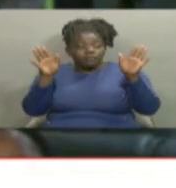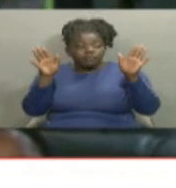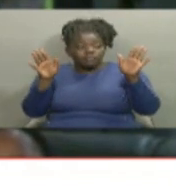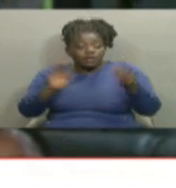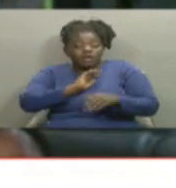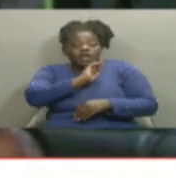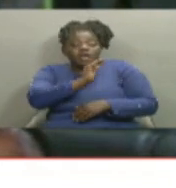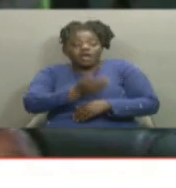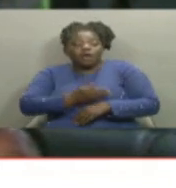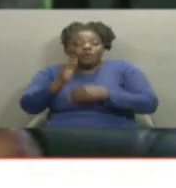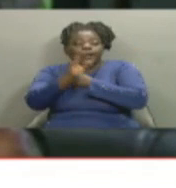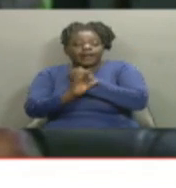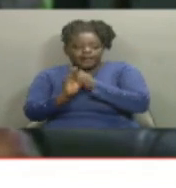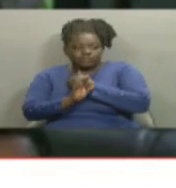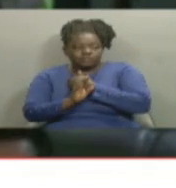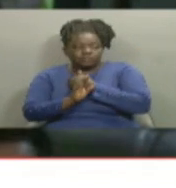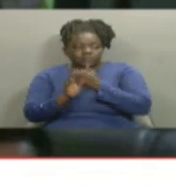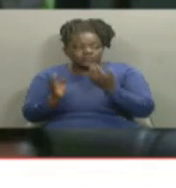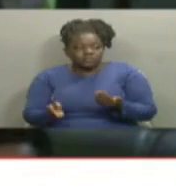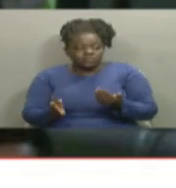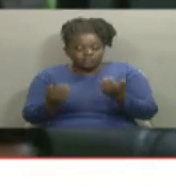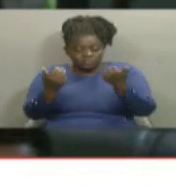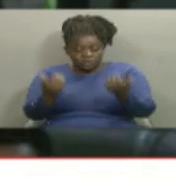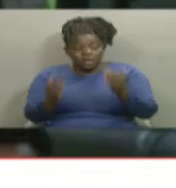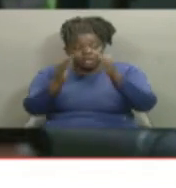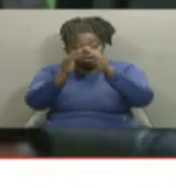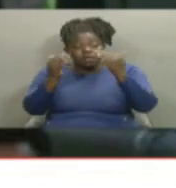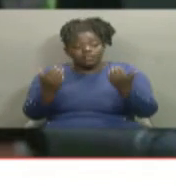our country is at a stage